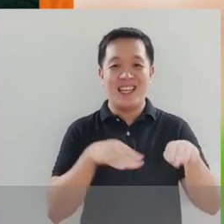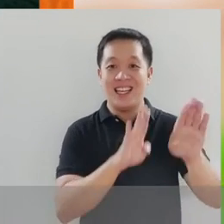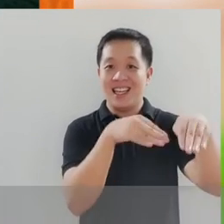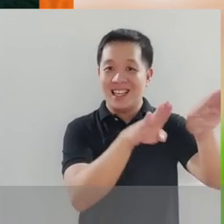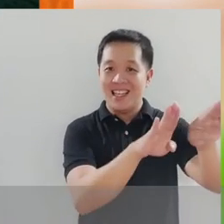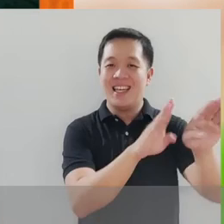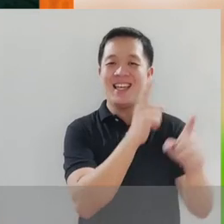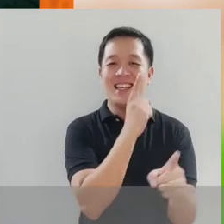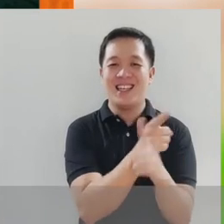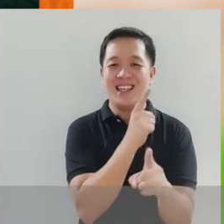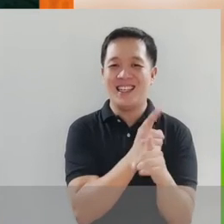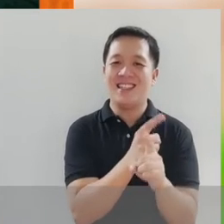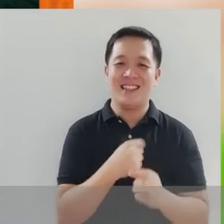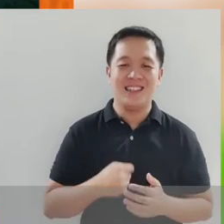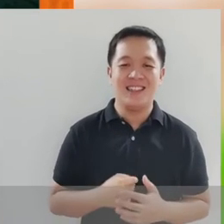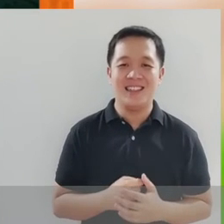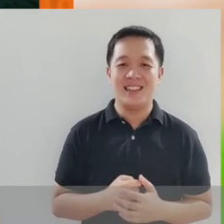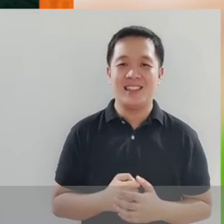Beach is right.